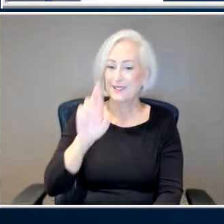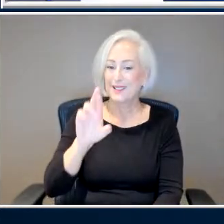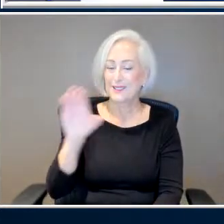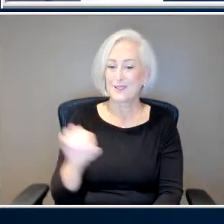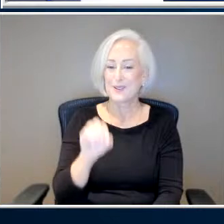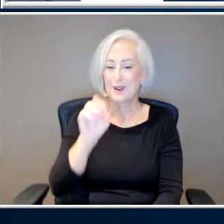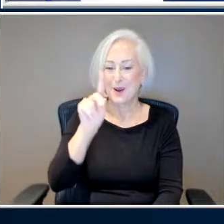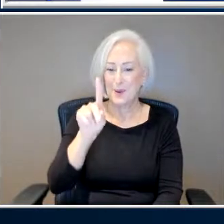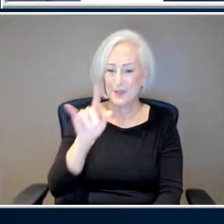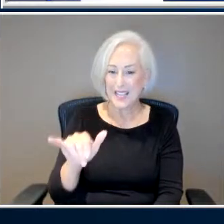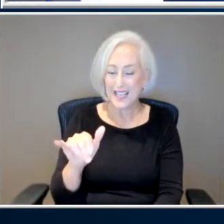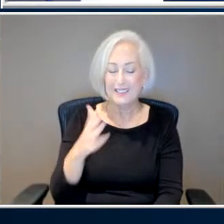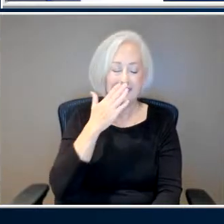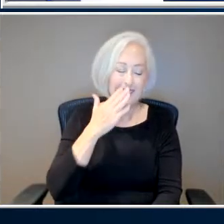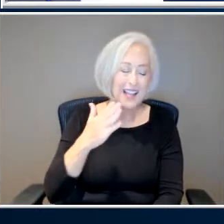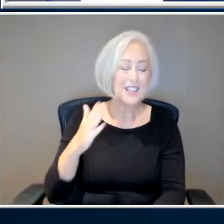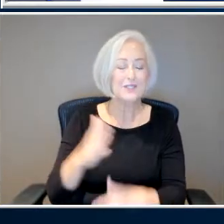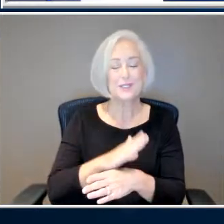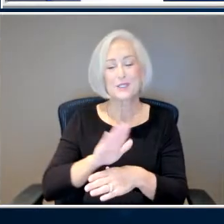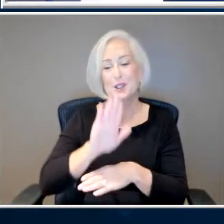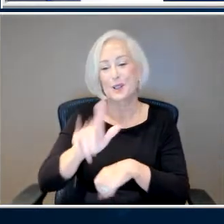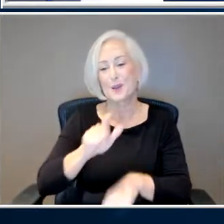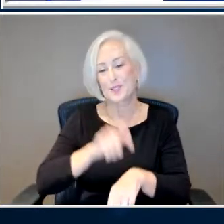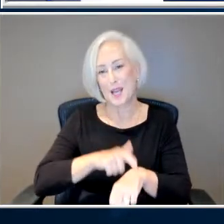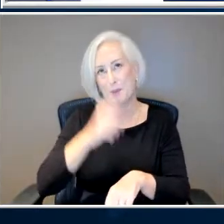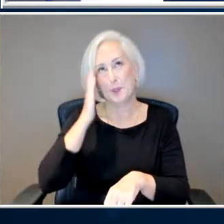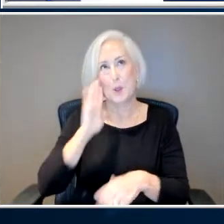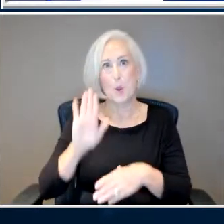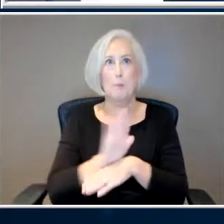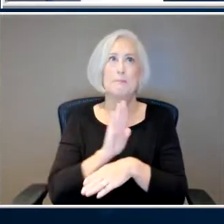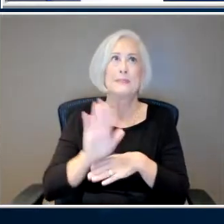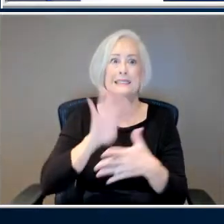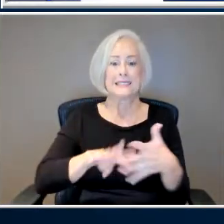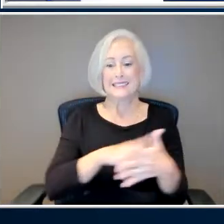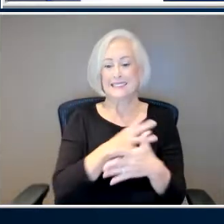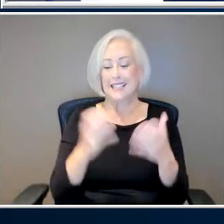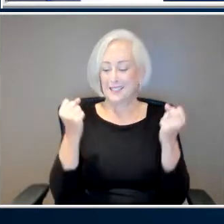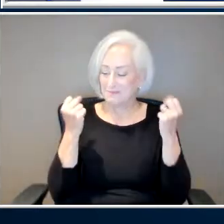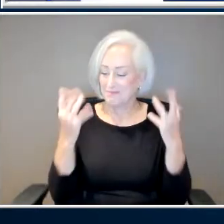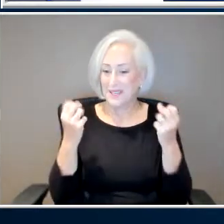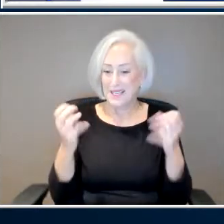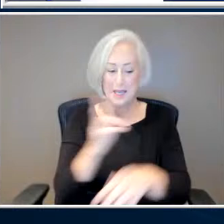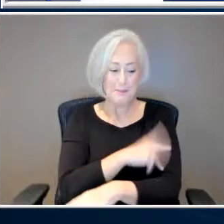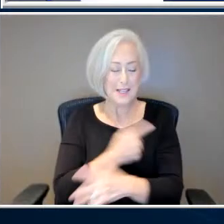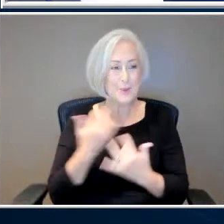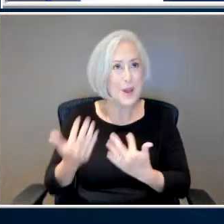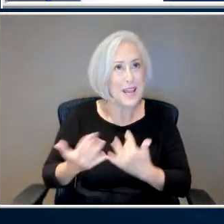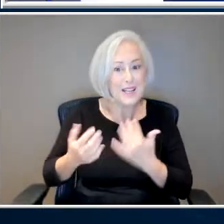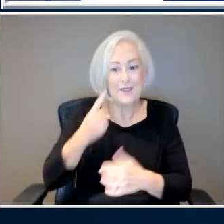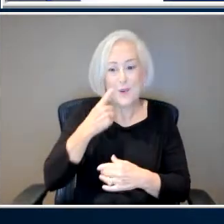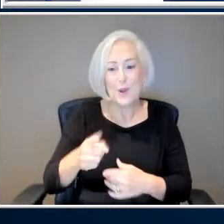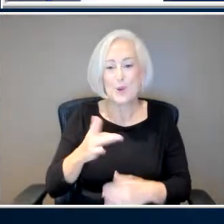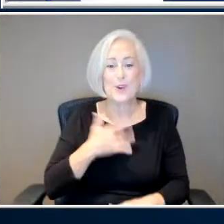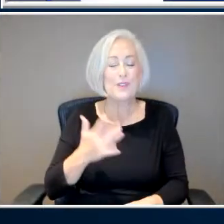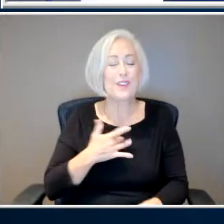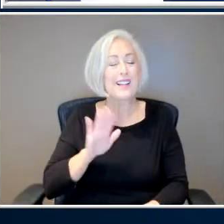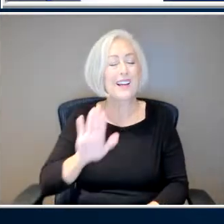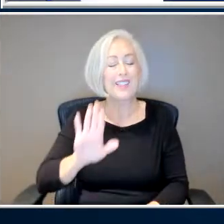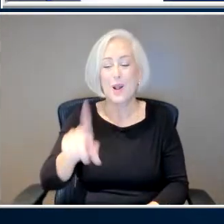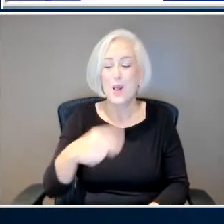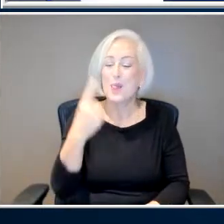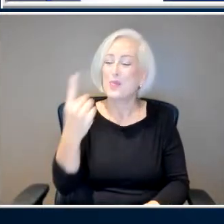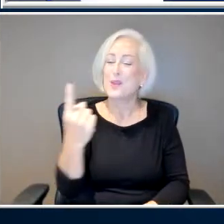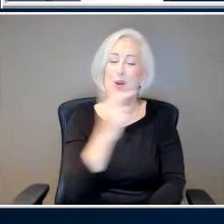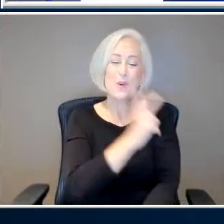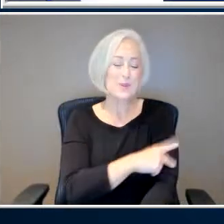Thank you for sharing your time with us today. We know you have a busy schedule with so many patients that are waiting for you, who will feel like they are your only patients. Yes. And That's thank you to